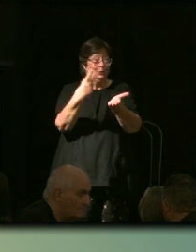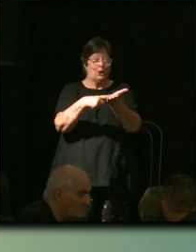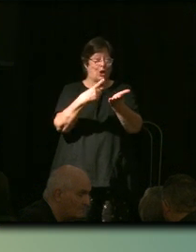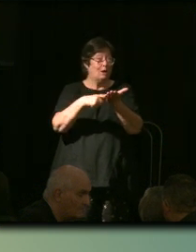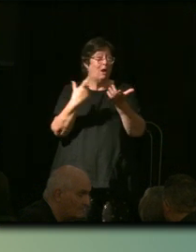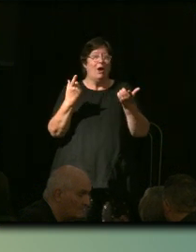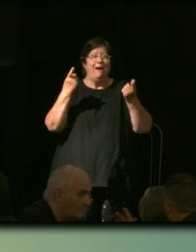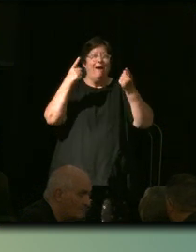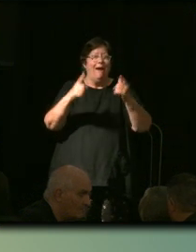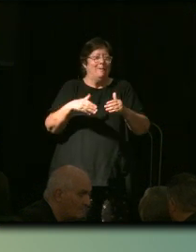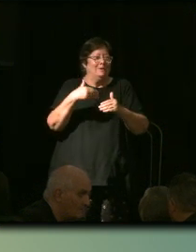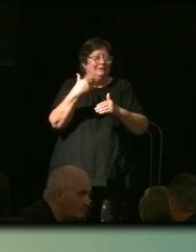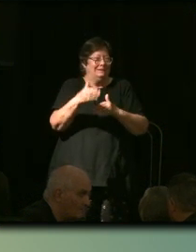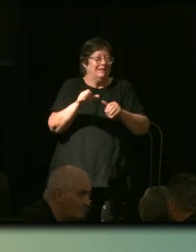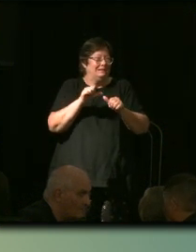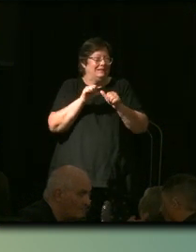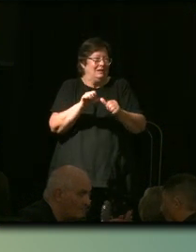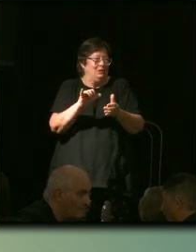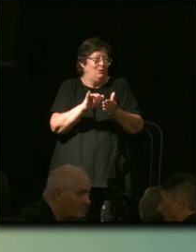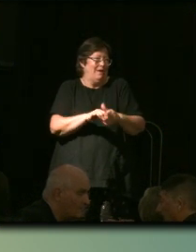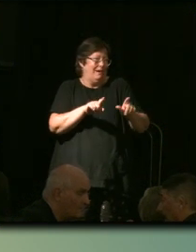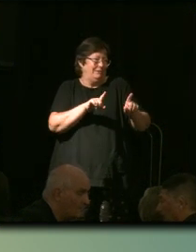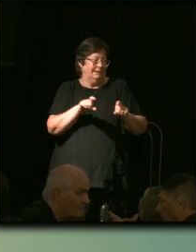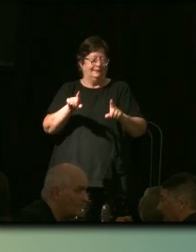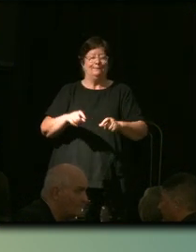to continue this clinical trial.